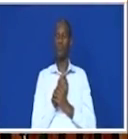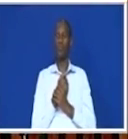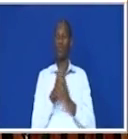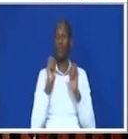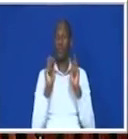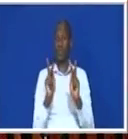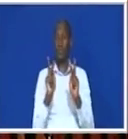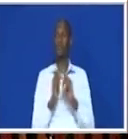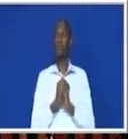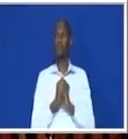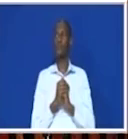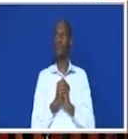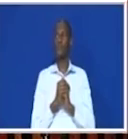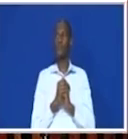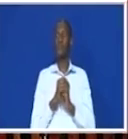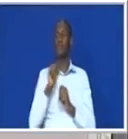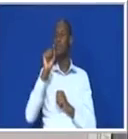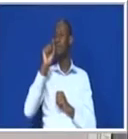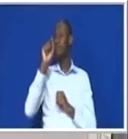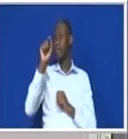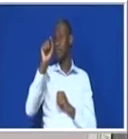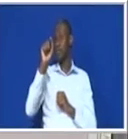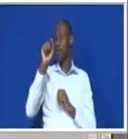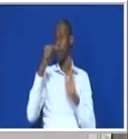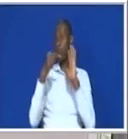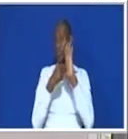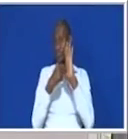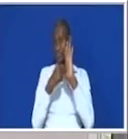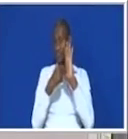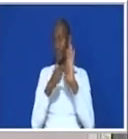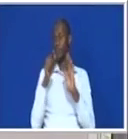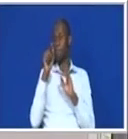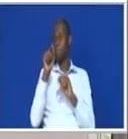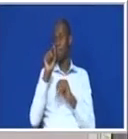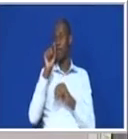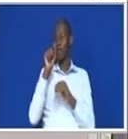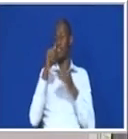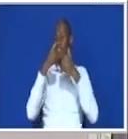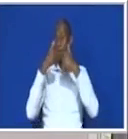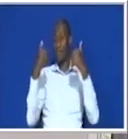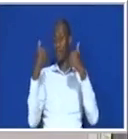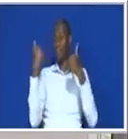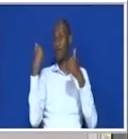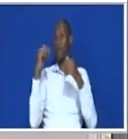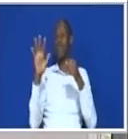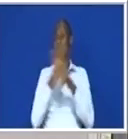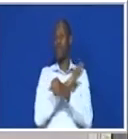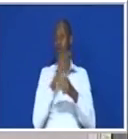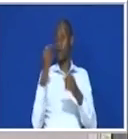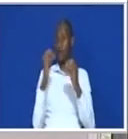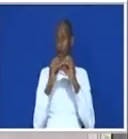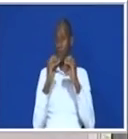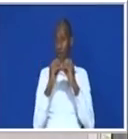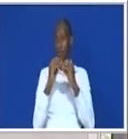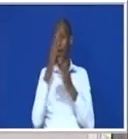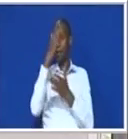Okay, this is a decimal point. It separates the whole number and the part of